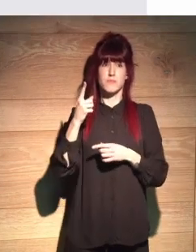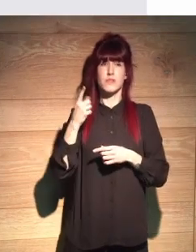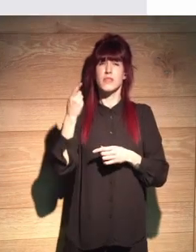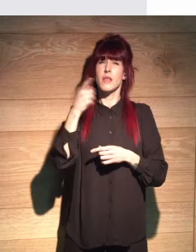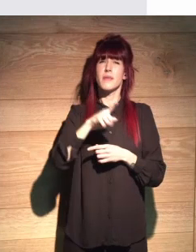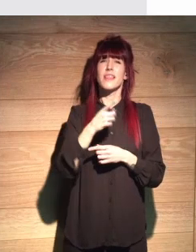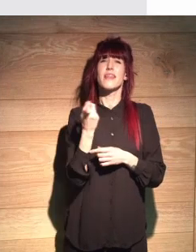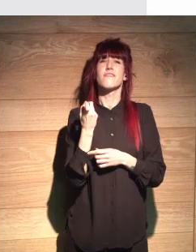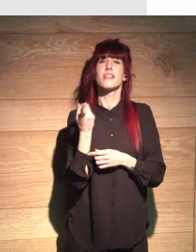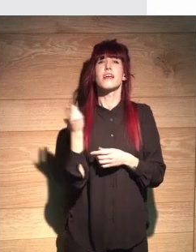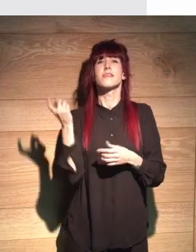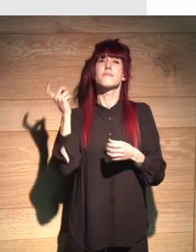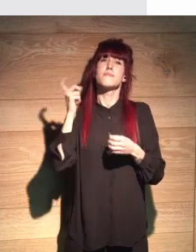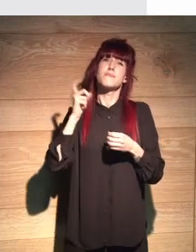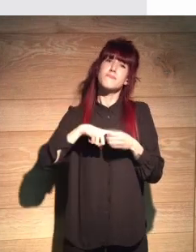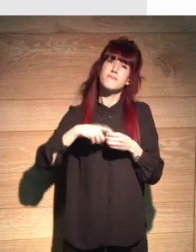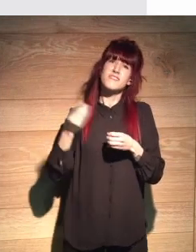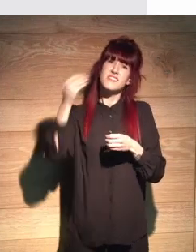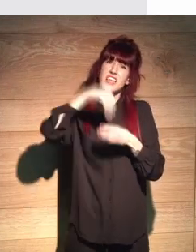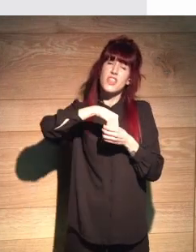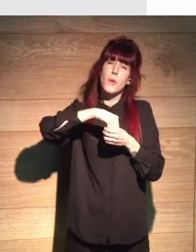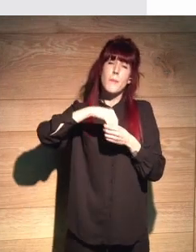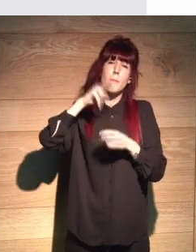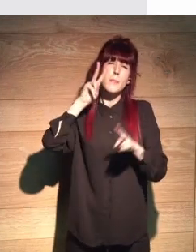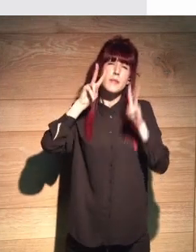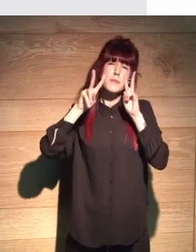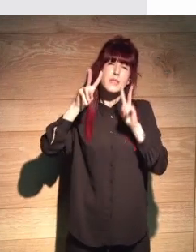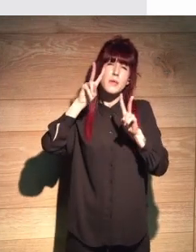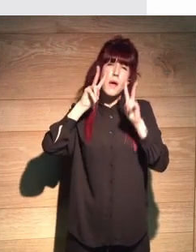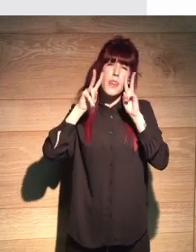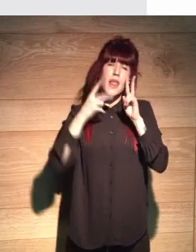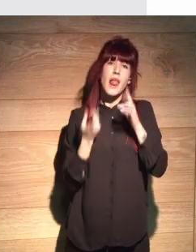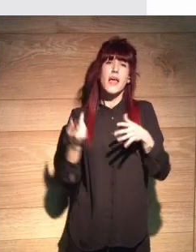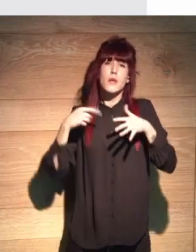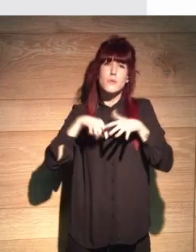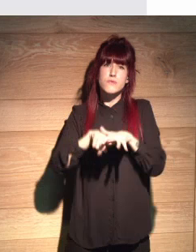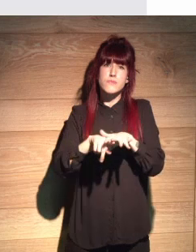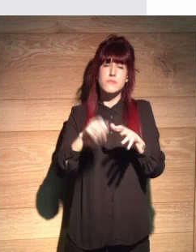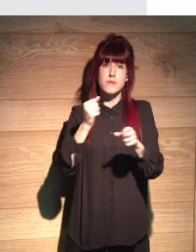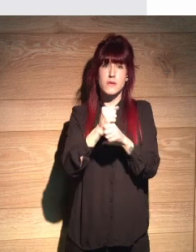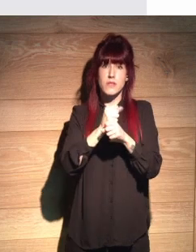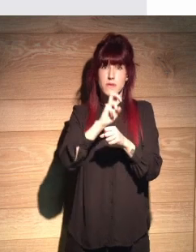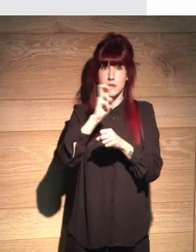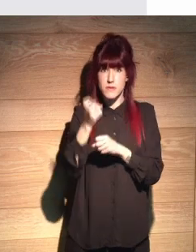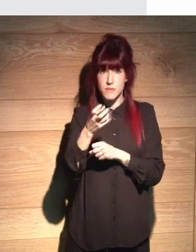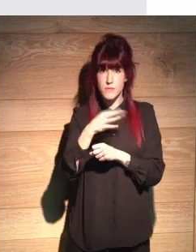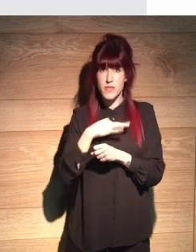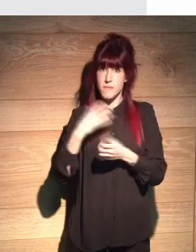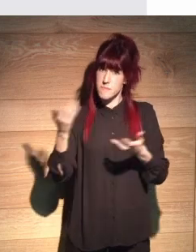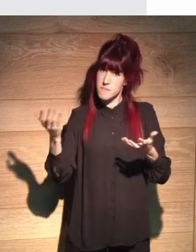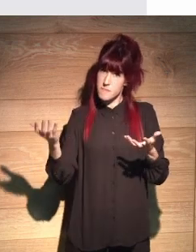in the perspective of inclusion. Working with diversity can be beneficial for sure,